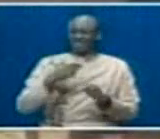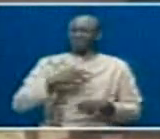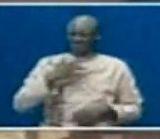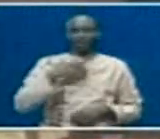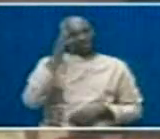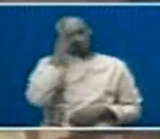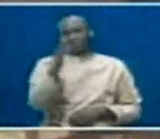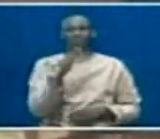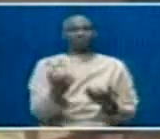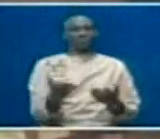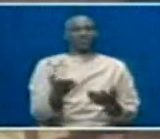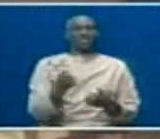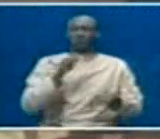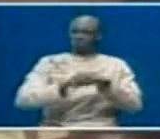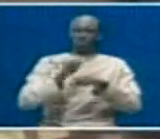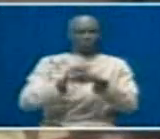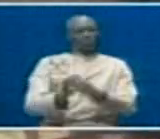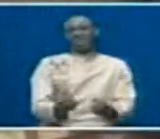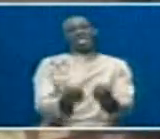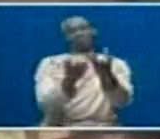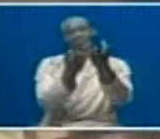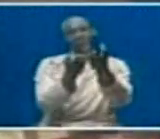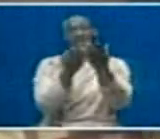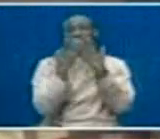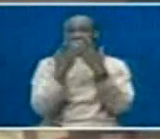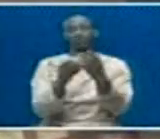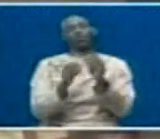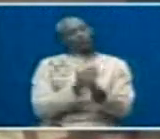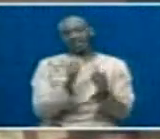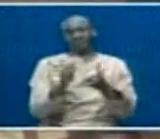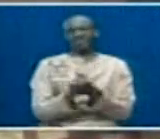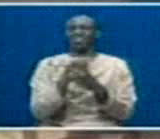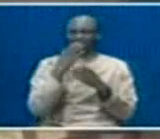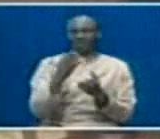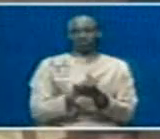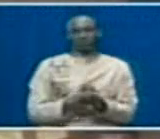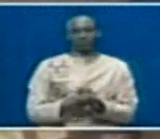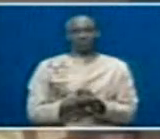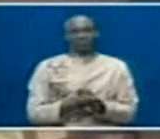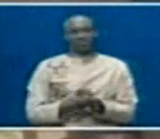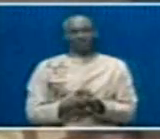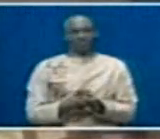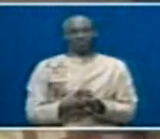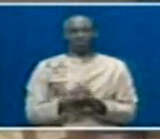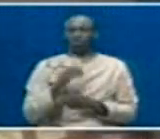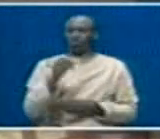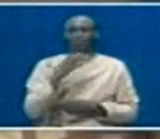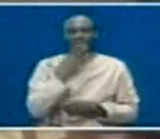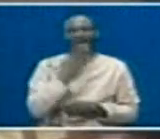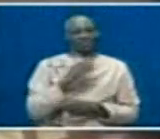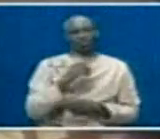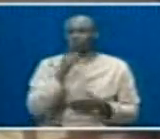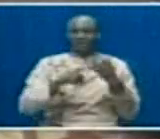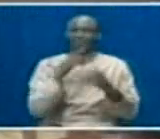knew him. Great tribute. Well done, man. Thank you. What a man. What? Oh, my. What a